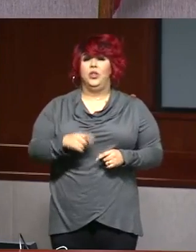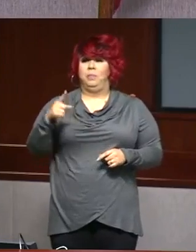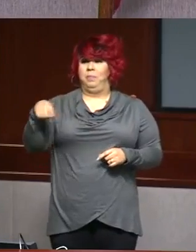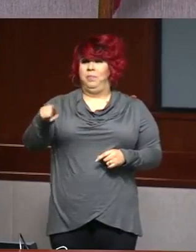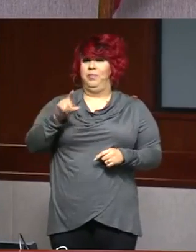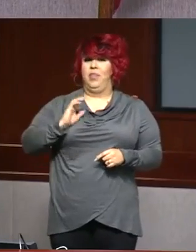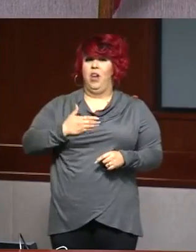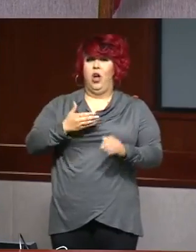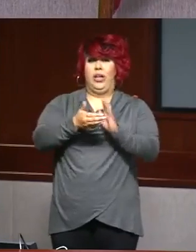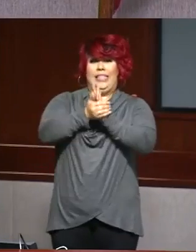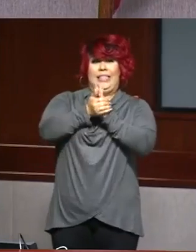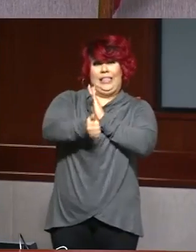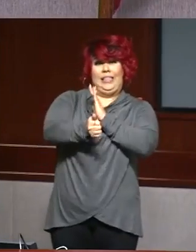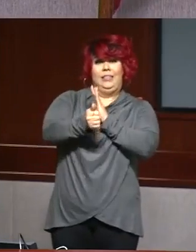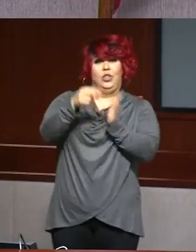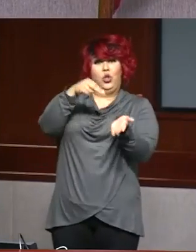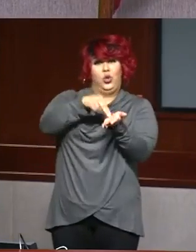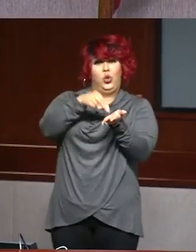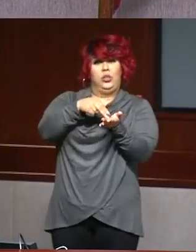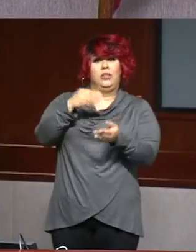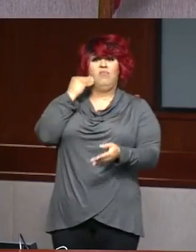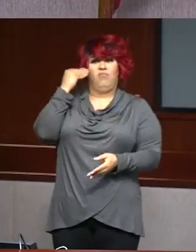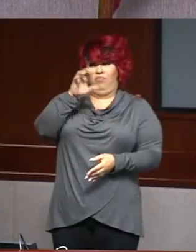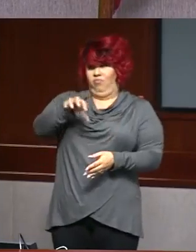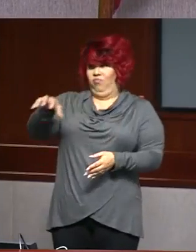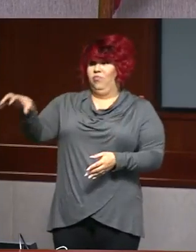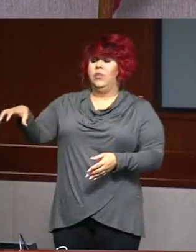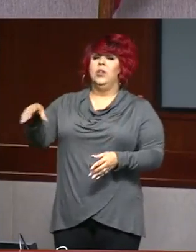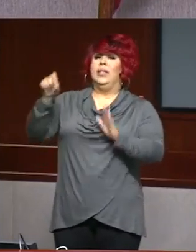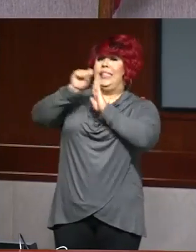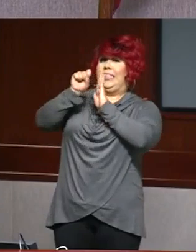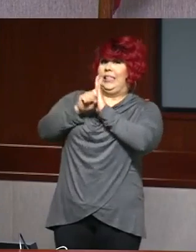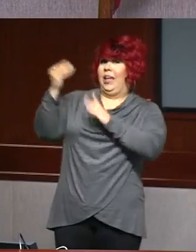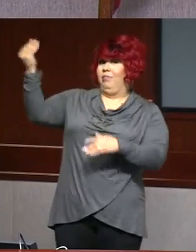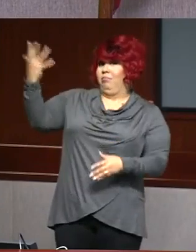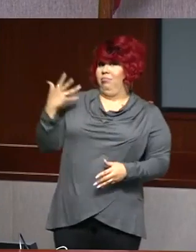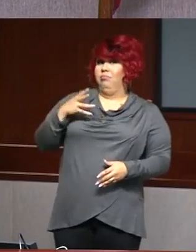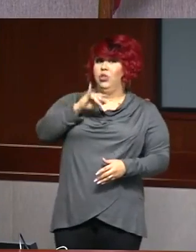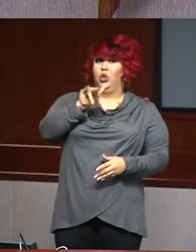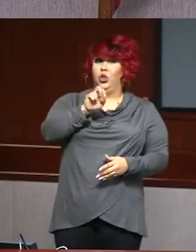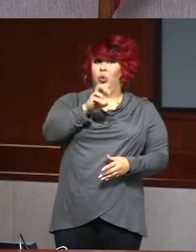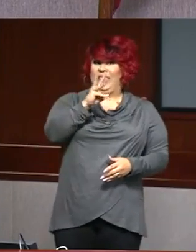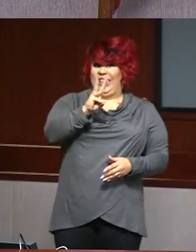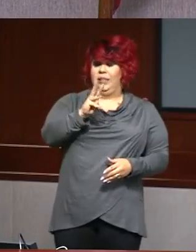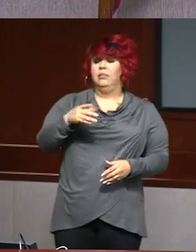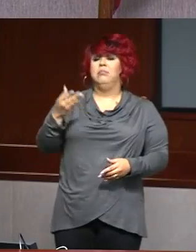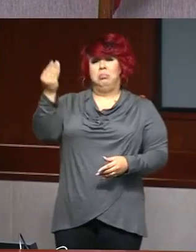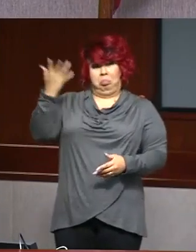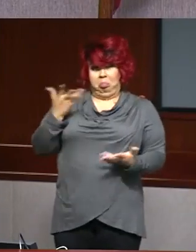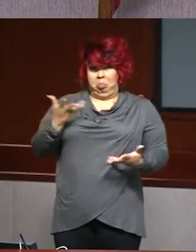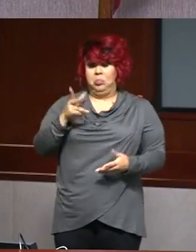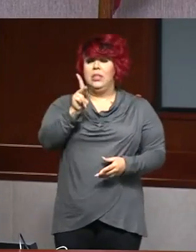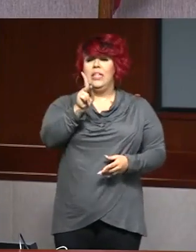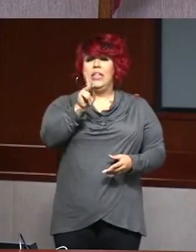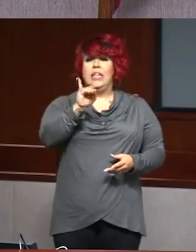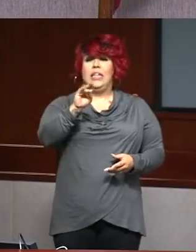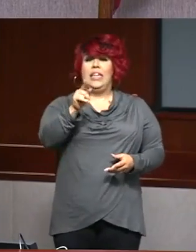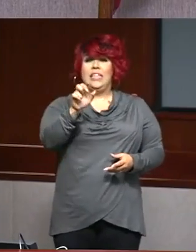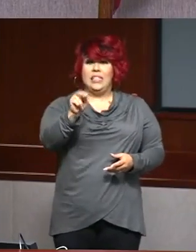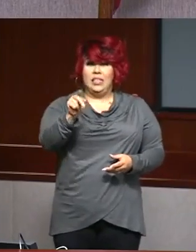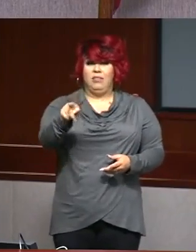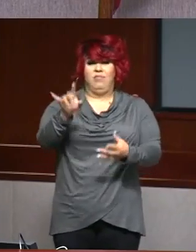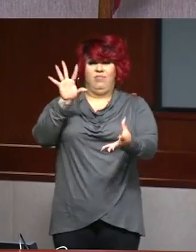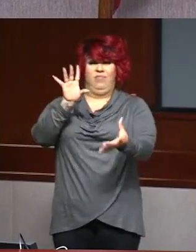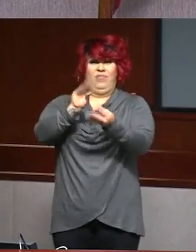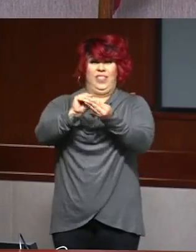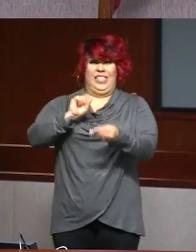nursing facilities. As reported by the state, as of June 6, 2020, Kingston has a cumulative